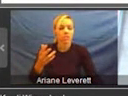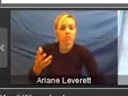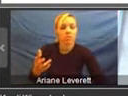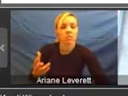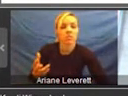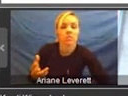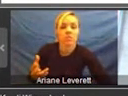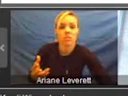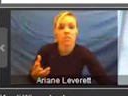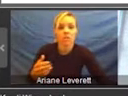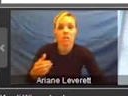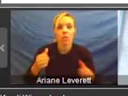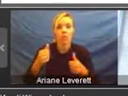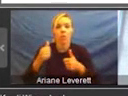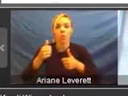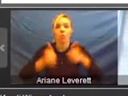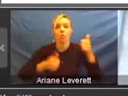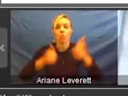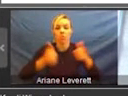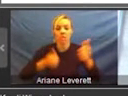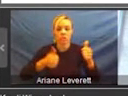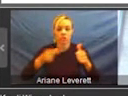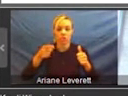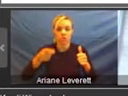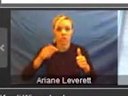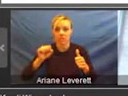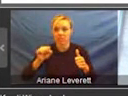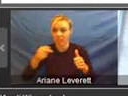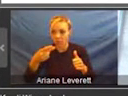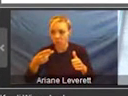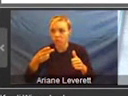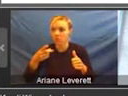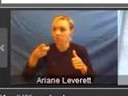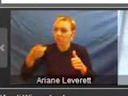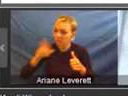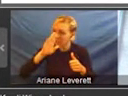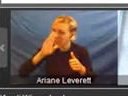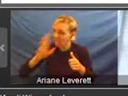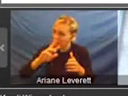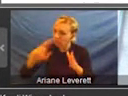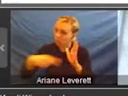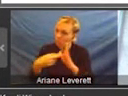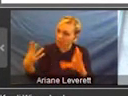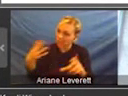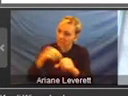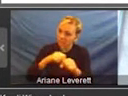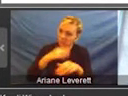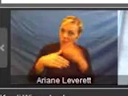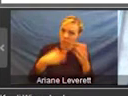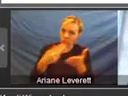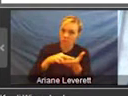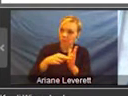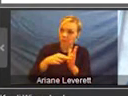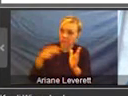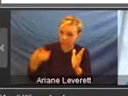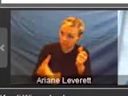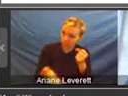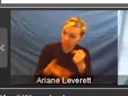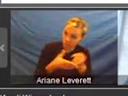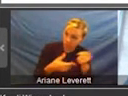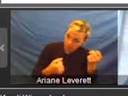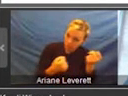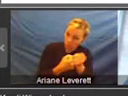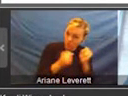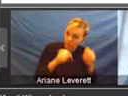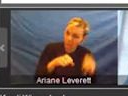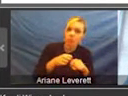direct or indirect role in that process, and therefore could be supportive or hindering a process as well. Thinking of restricted government levels,